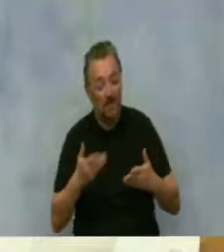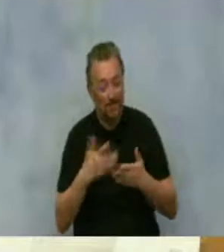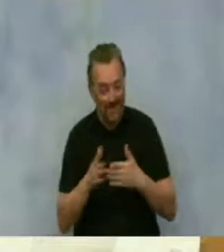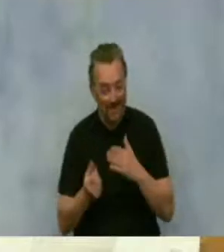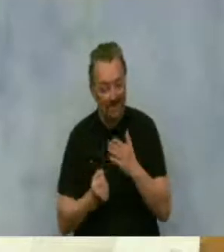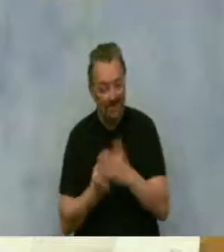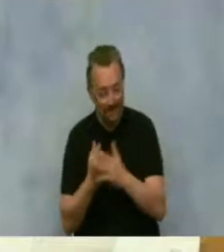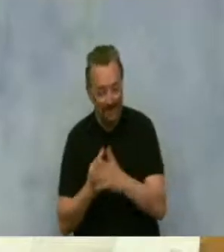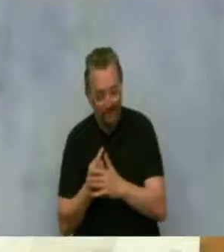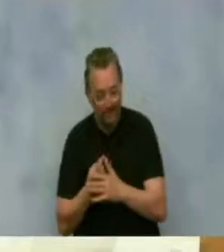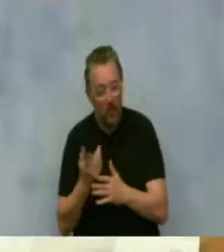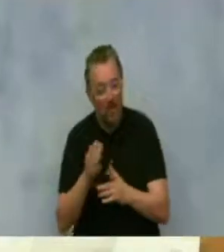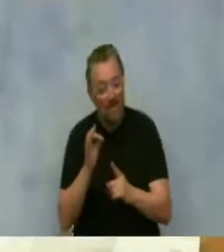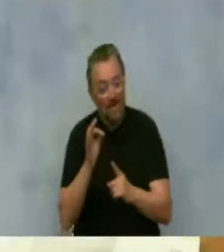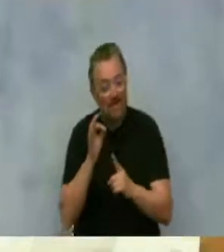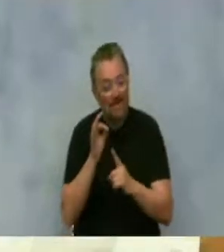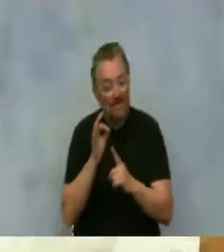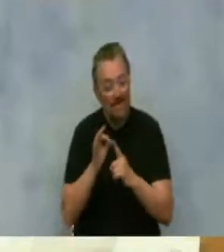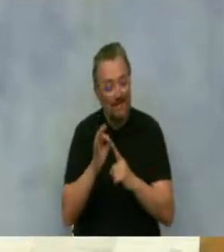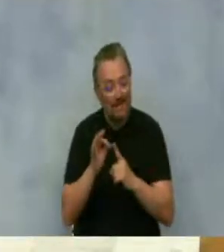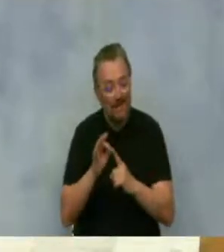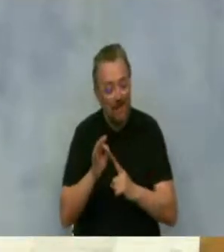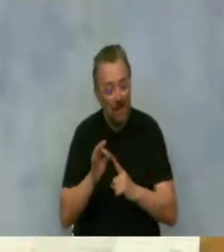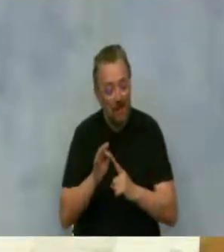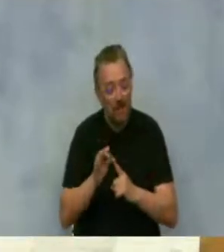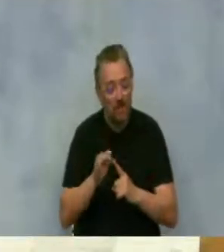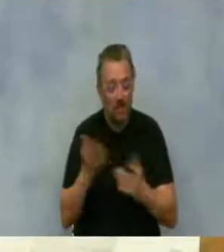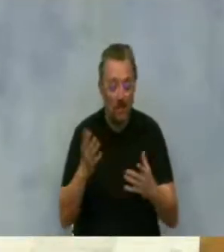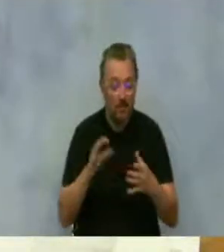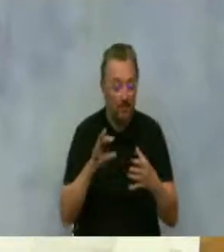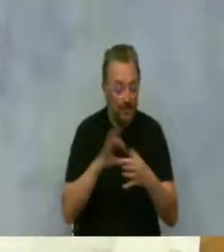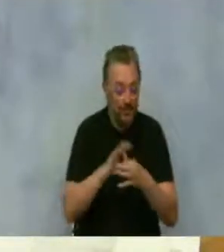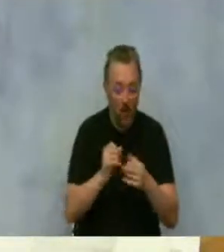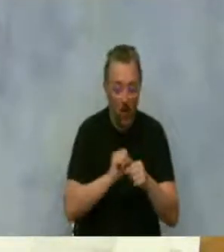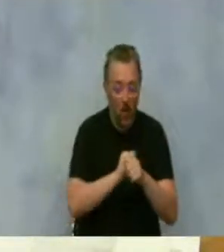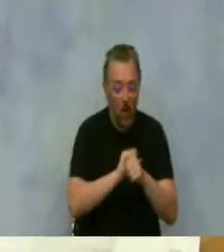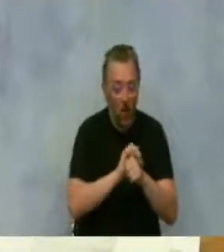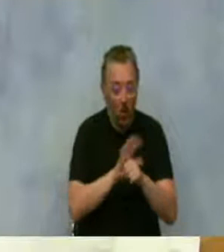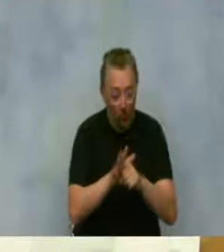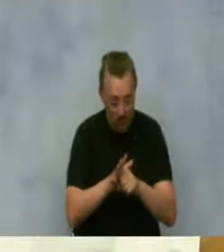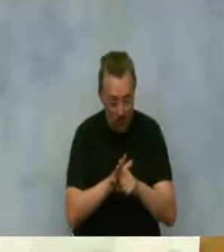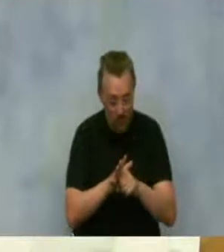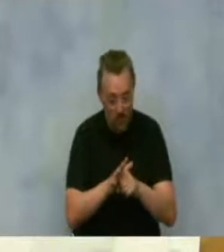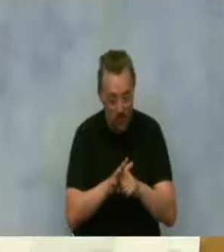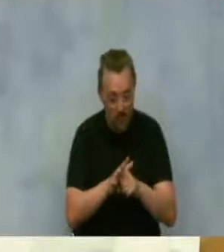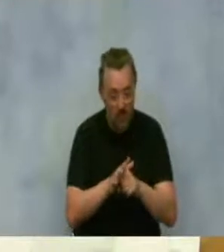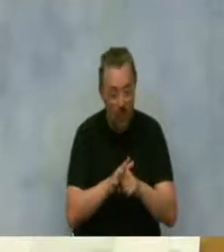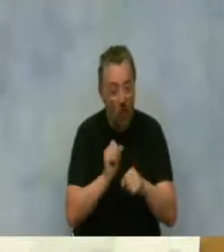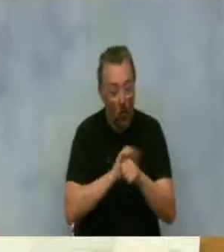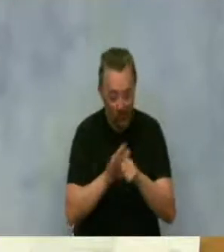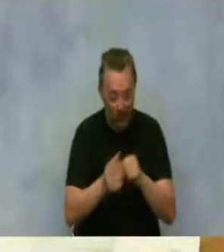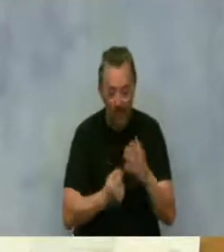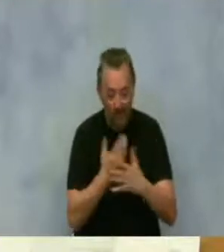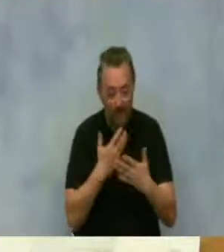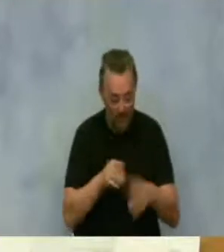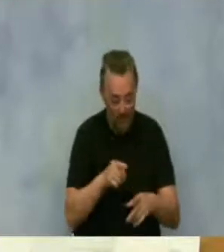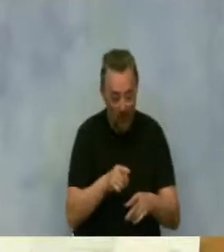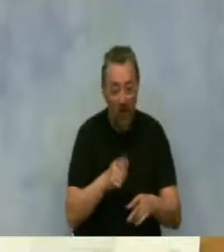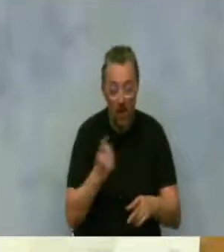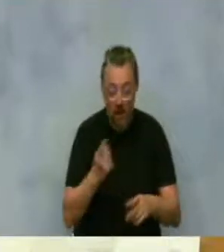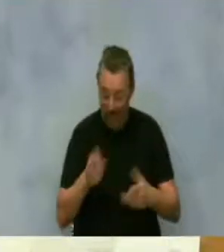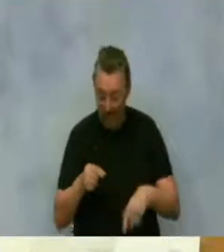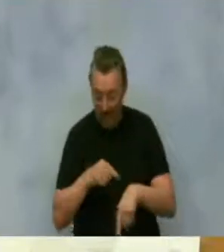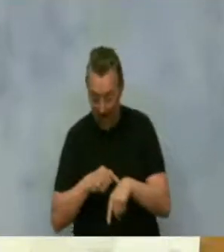now, includes absences as a result of COVID, and at the time of the report being produced, the Council's absence levels were sitting